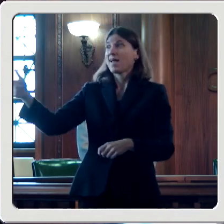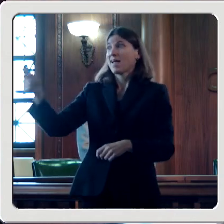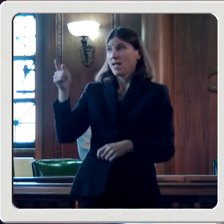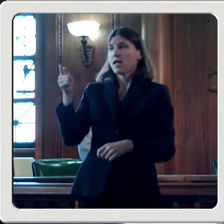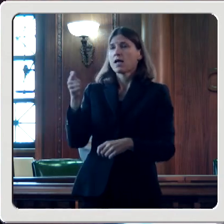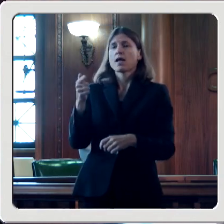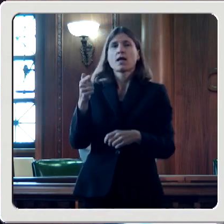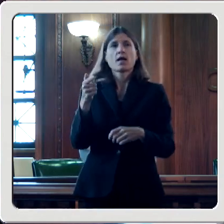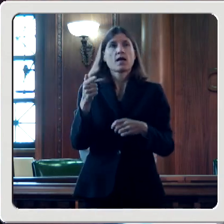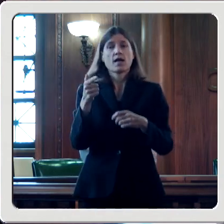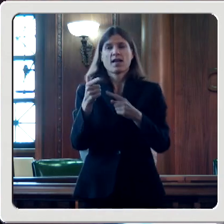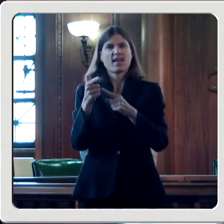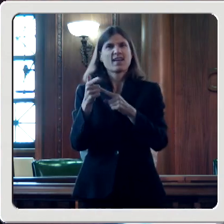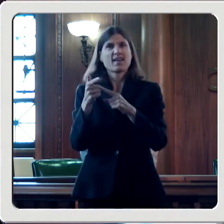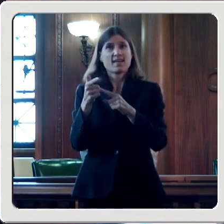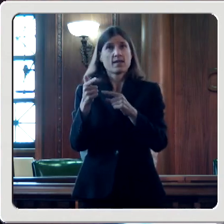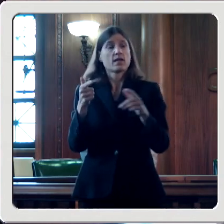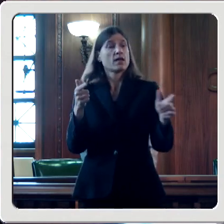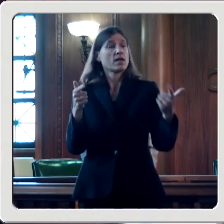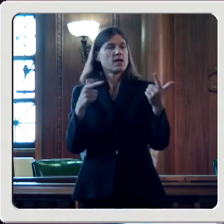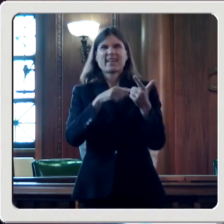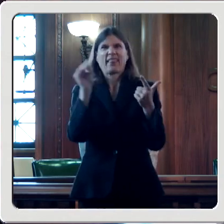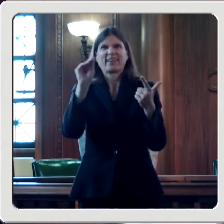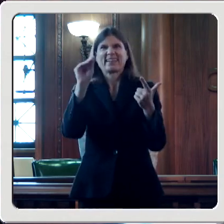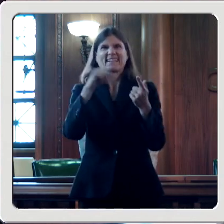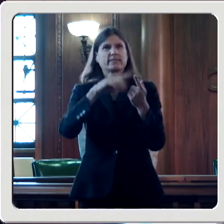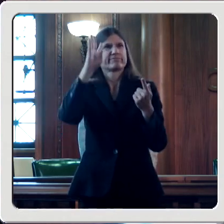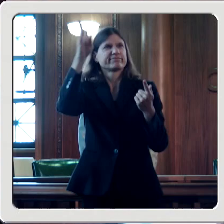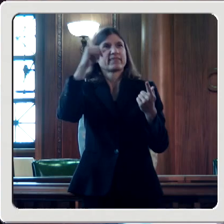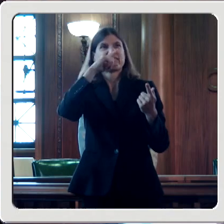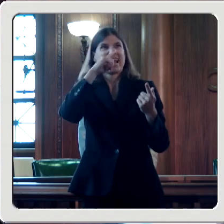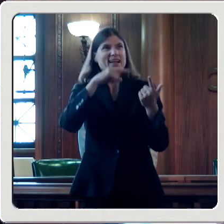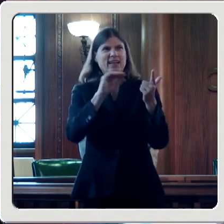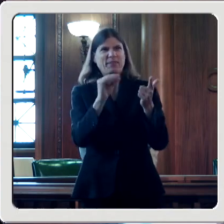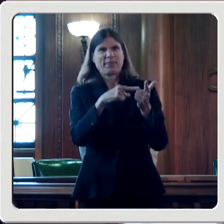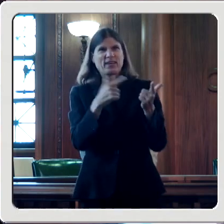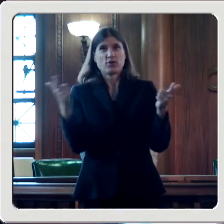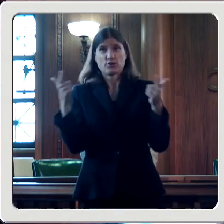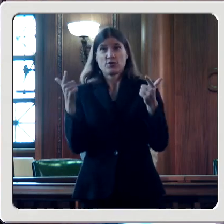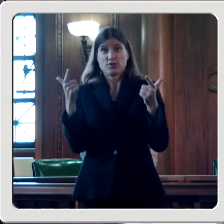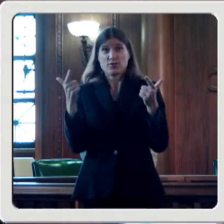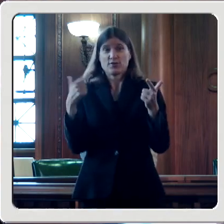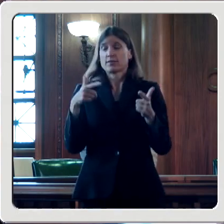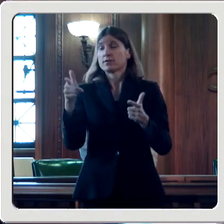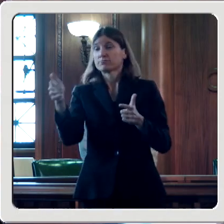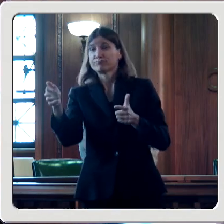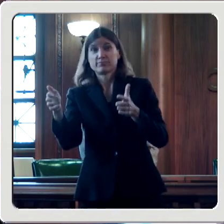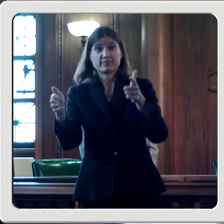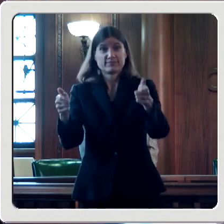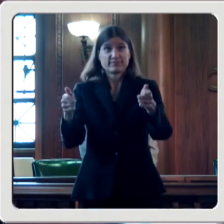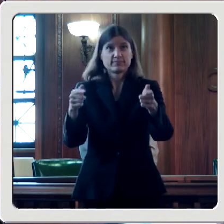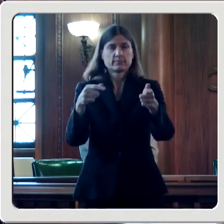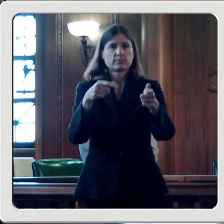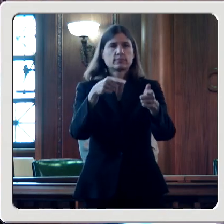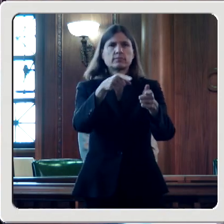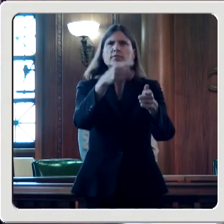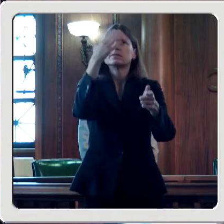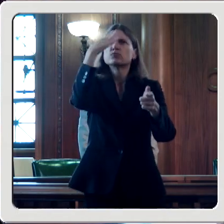another randomized trial gets done, or until a better agent comes along, which I suspect will likely be next